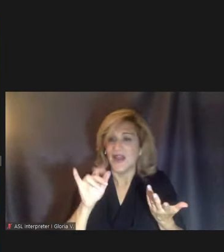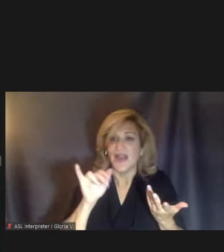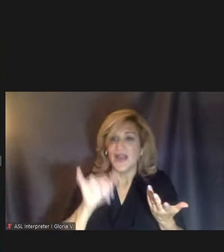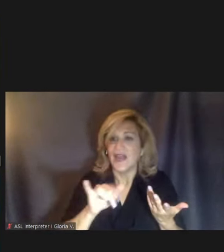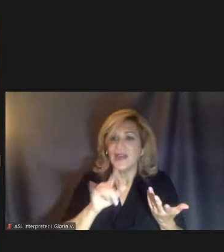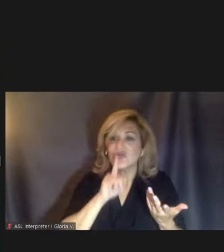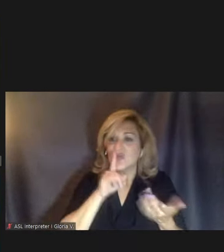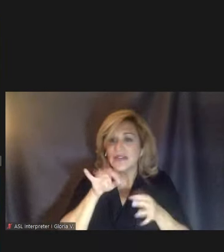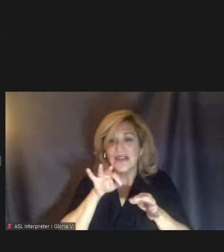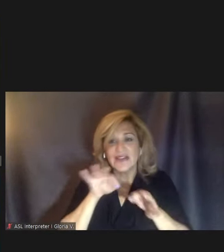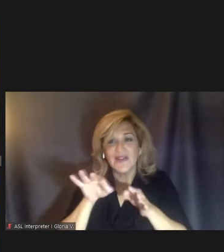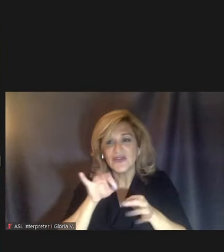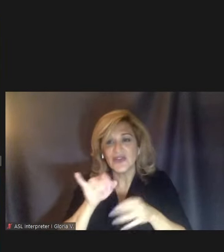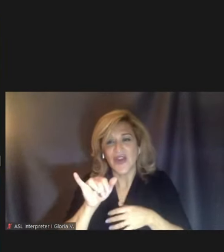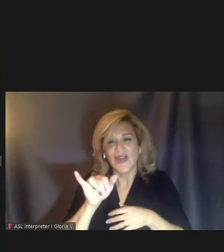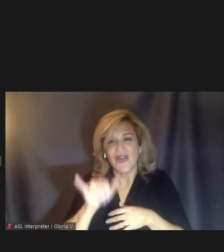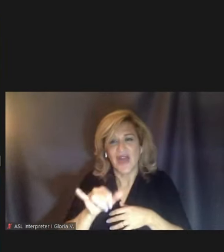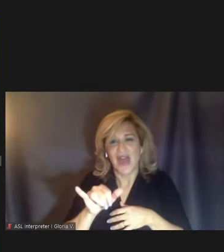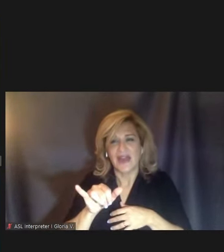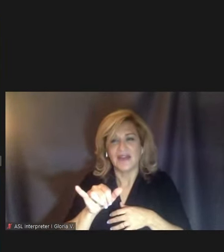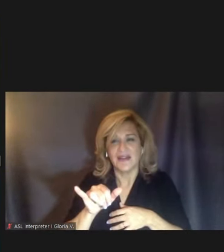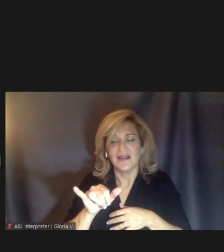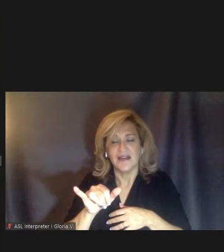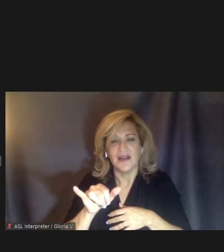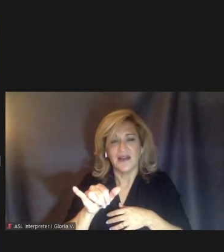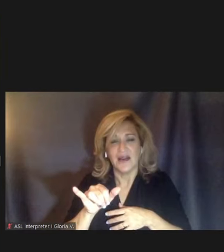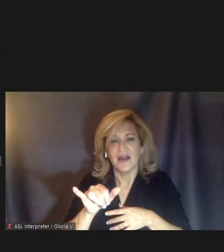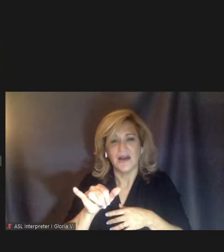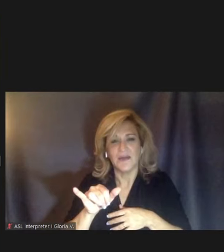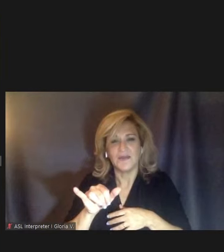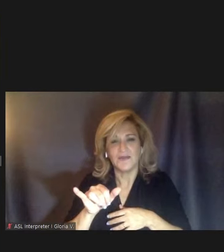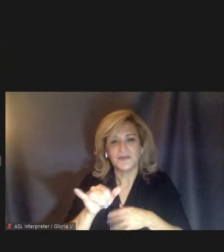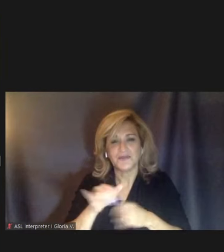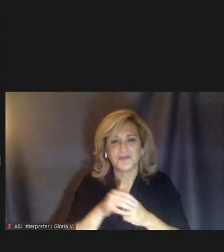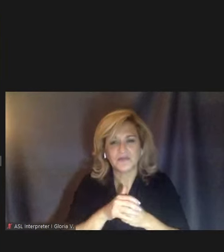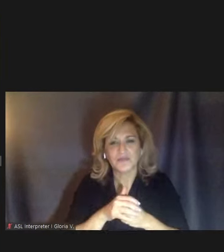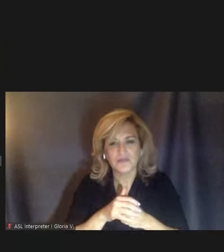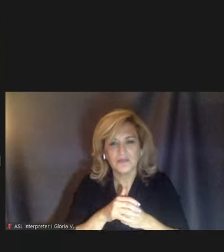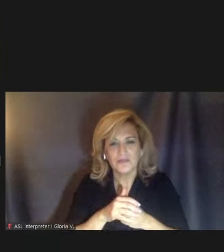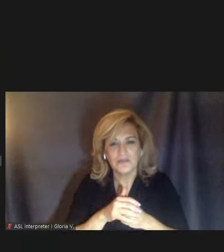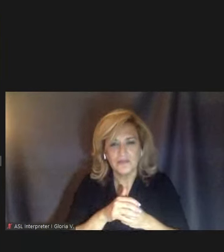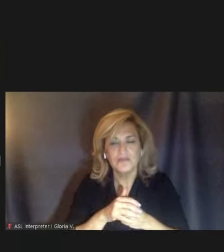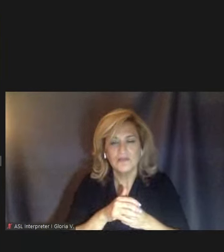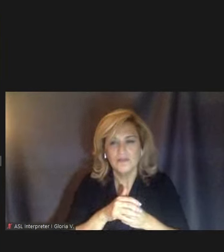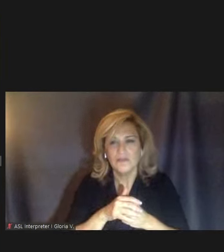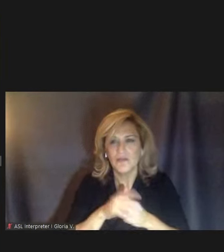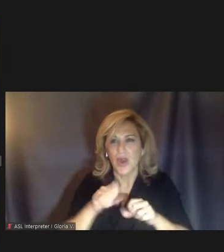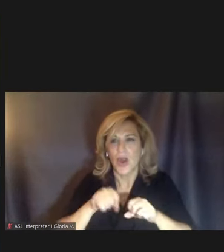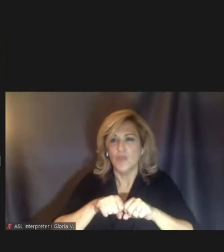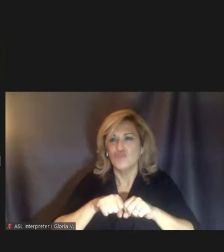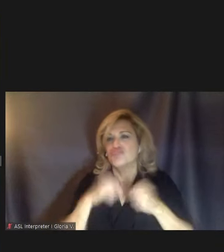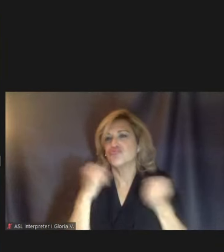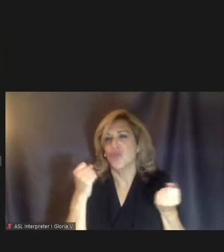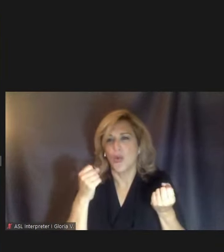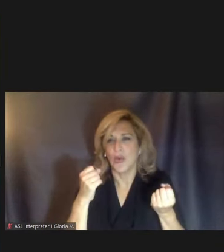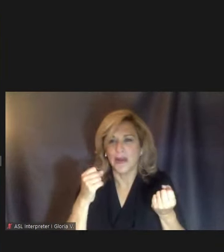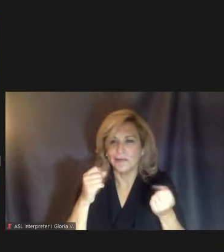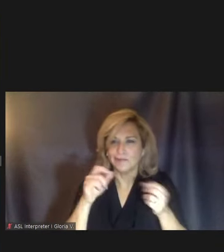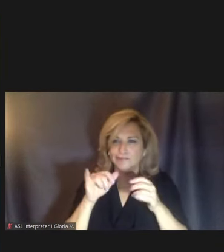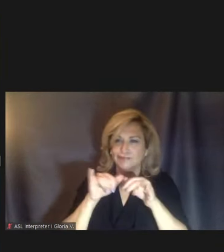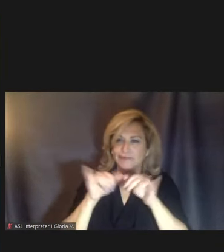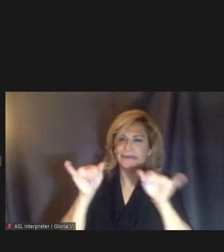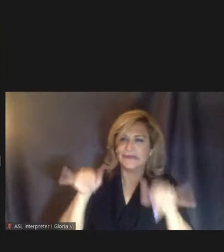the definition of a Kafkaesque broken bureaucracy. This is the